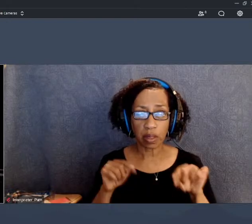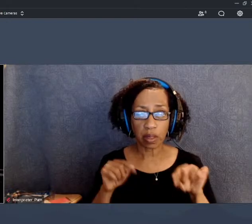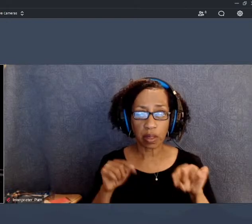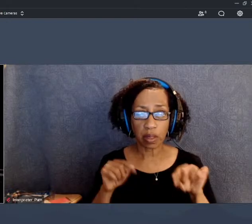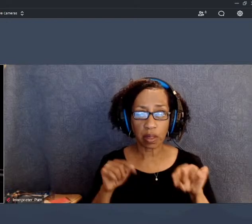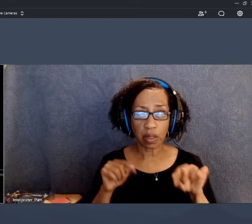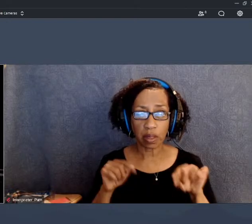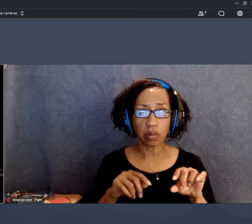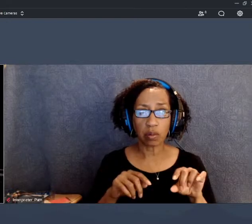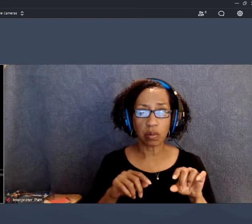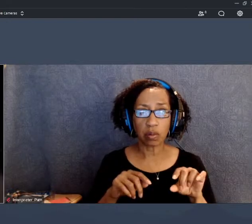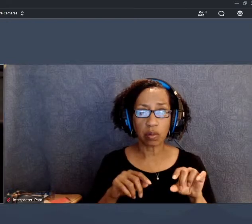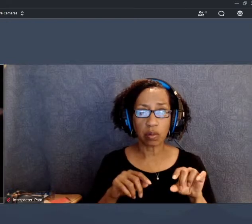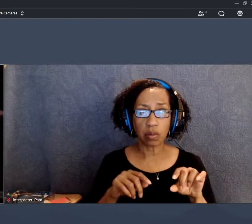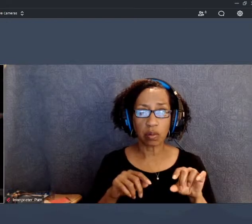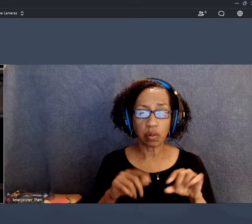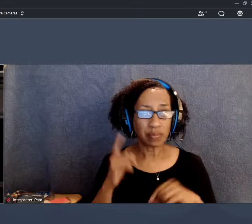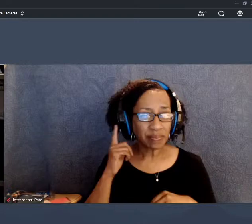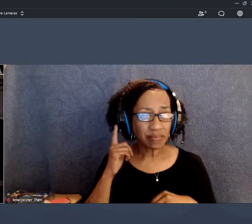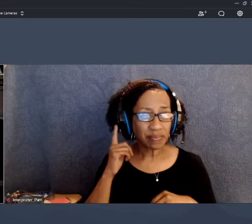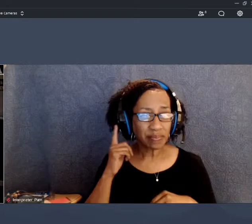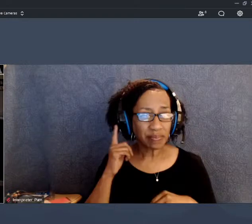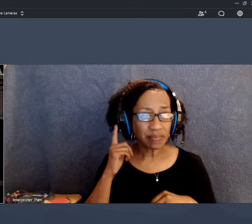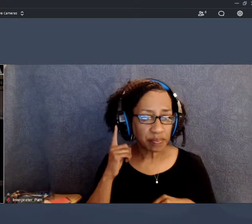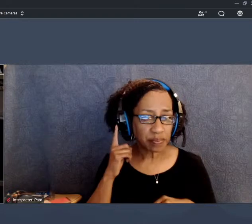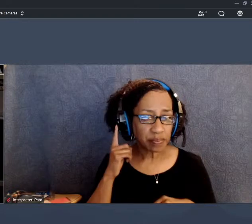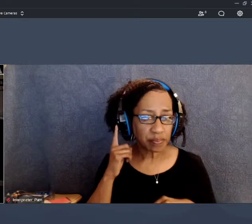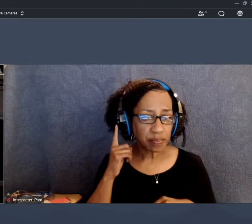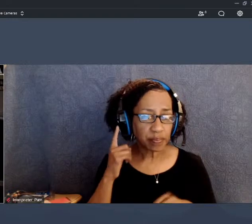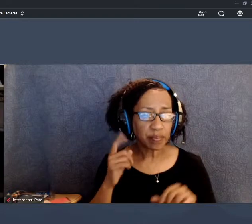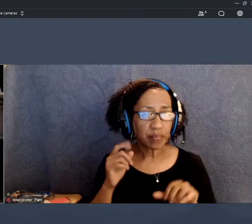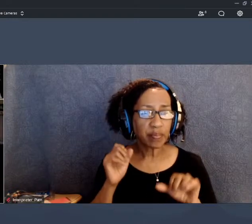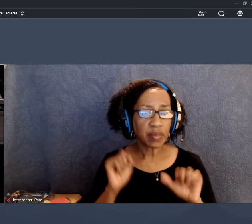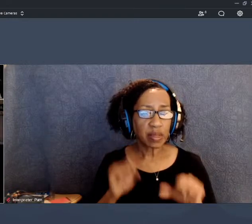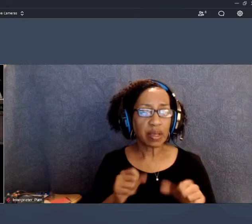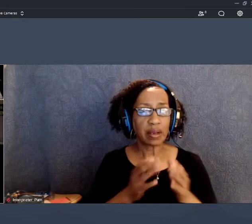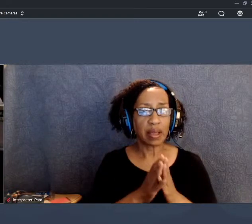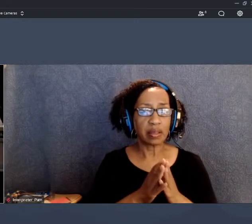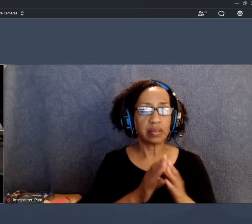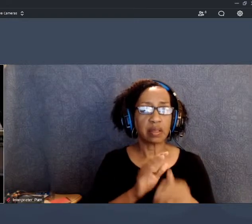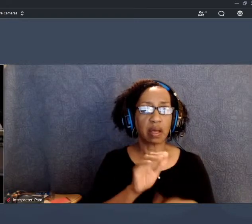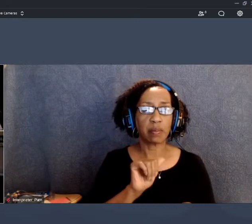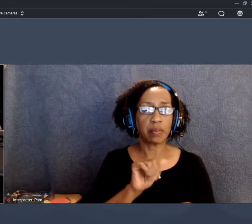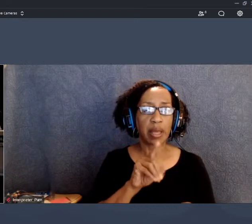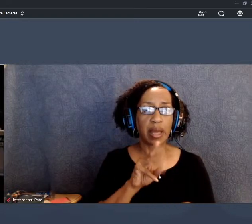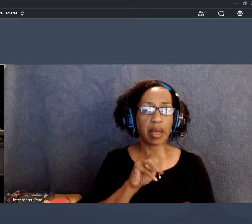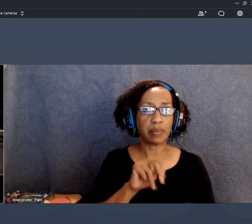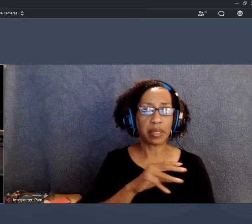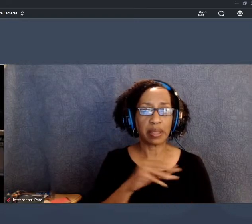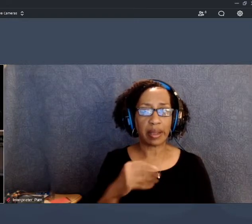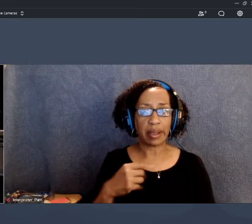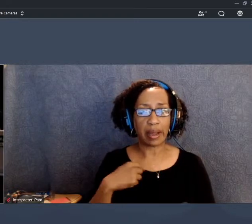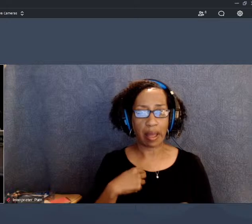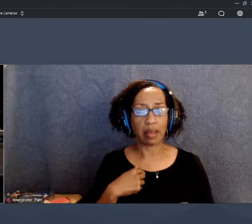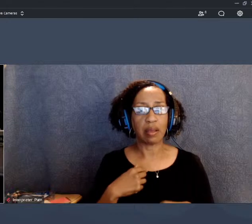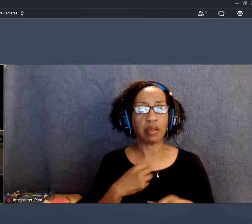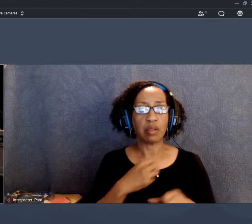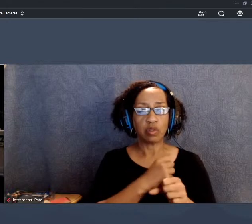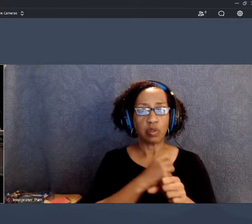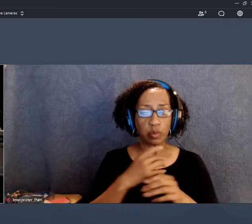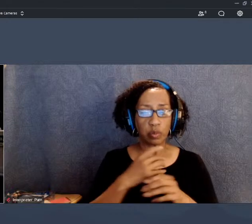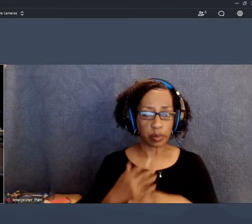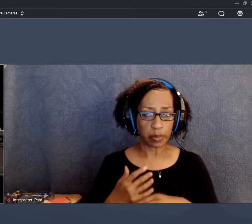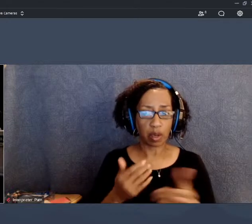direct the administrator and I to prepare a resolution to that effect and bring it back to you for adoption. But to do